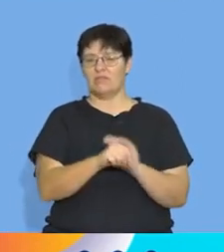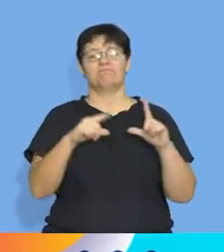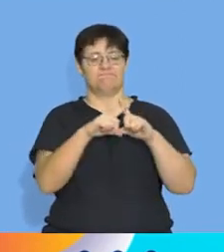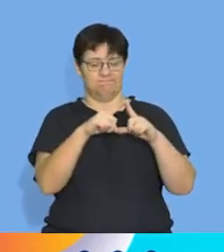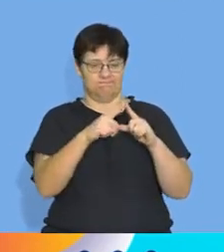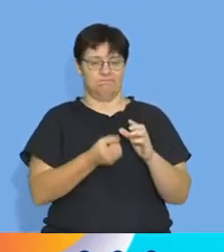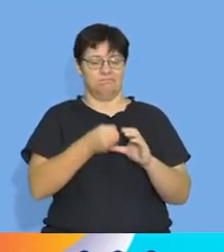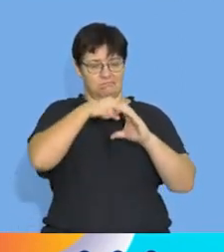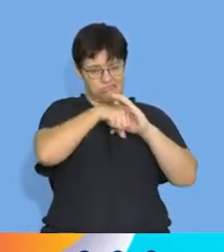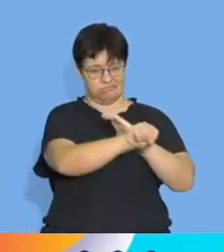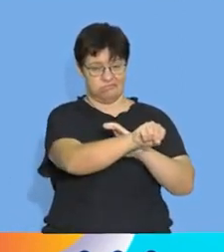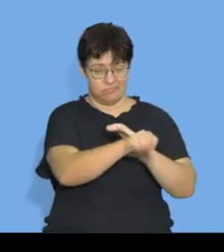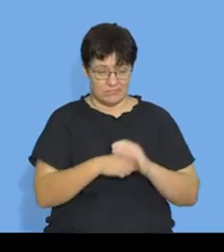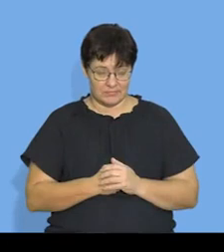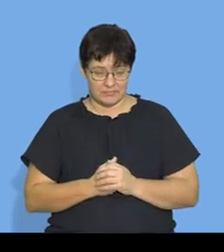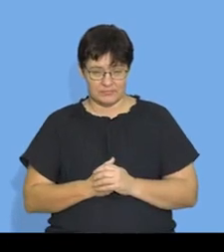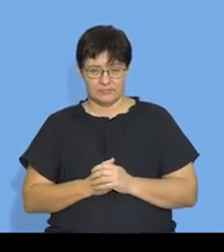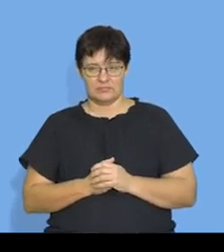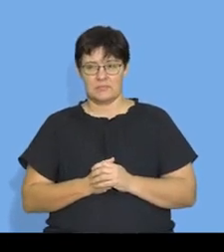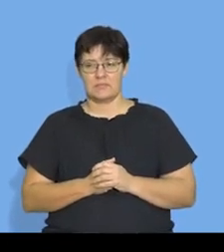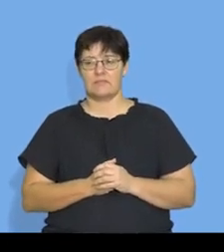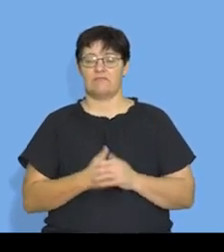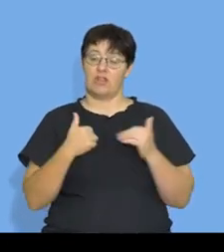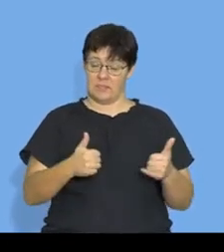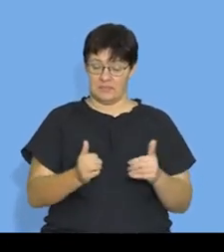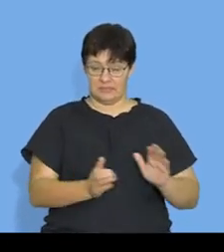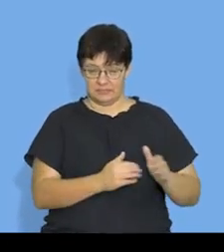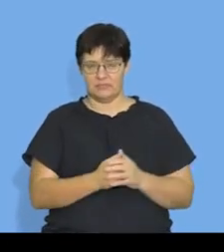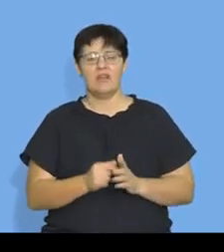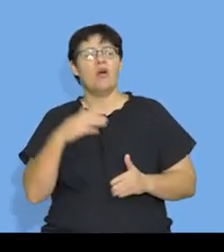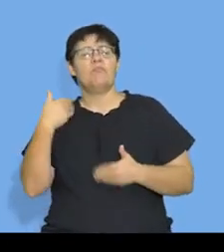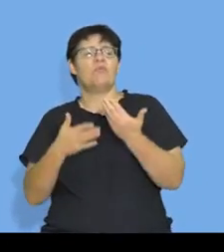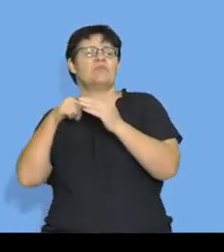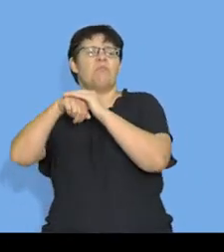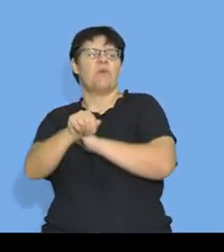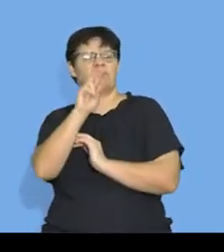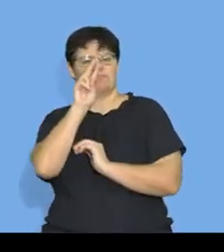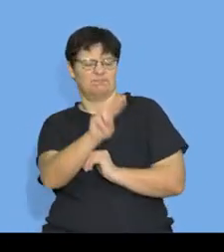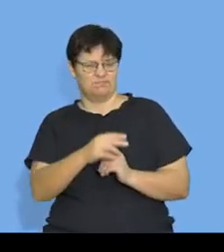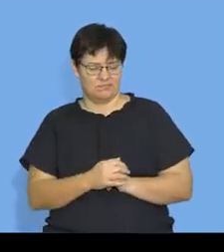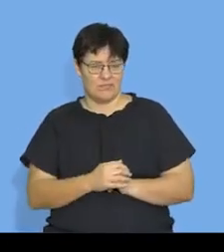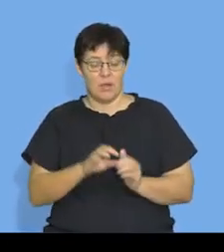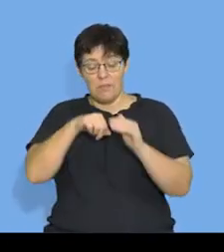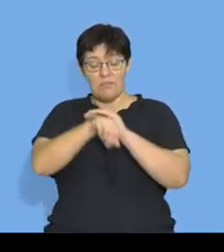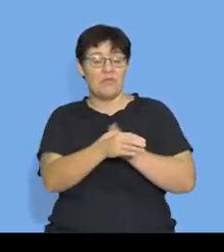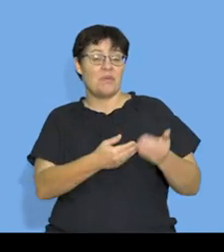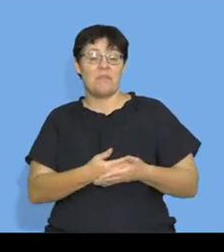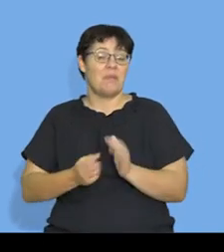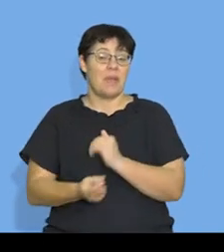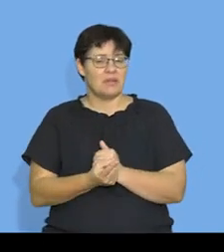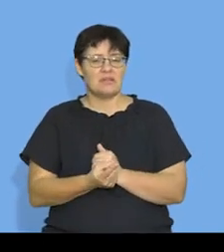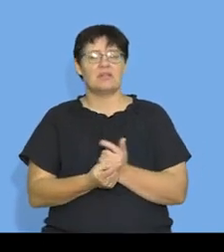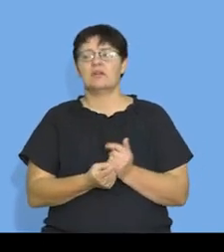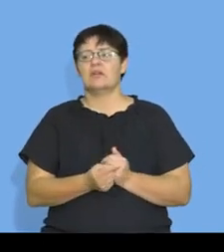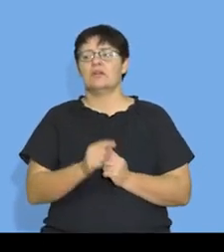vaginal delivery. Okay, cool. So let's look at the process of birth. The birth of a baby occurs